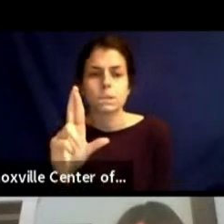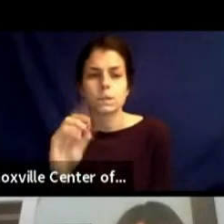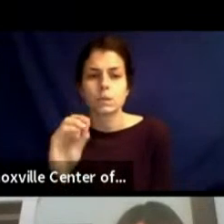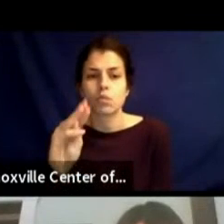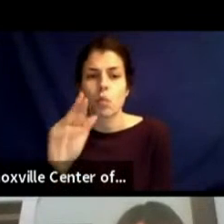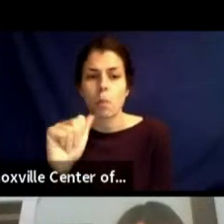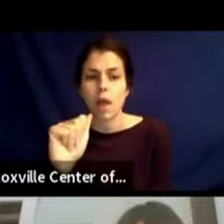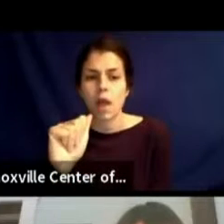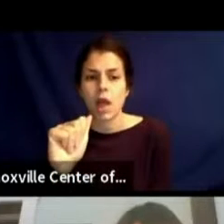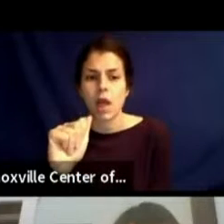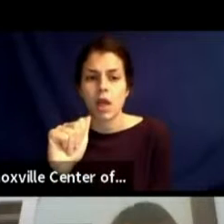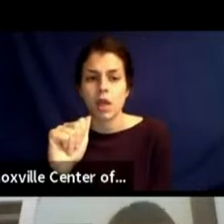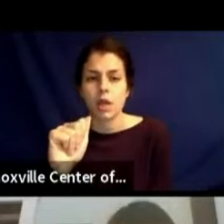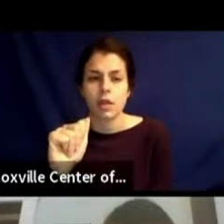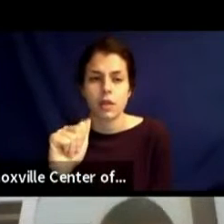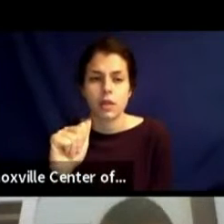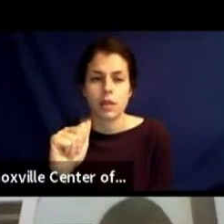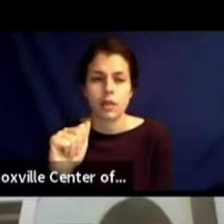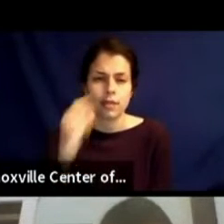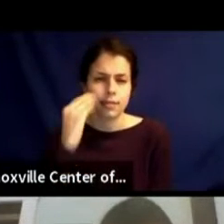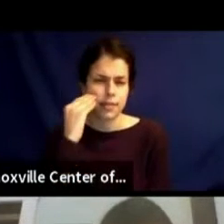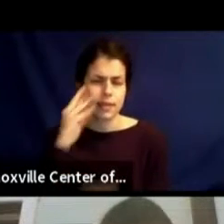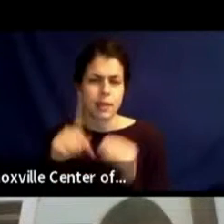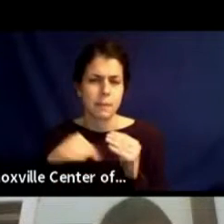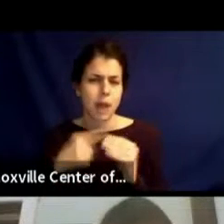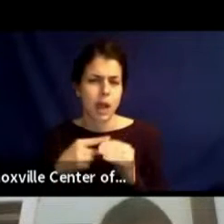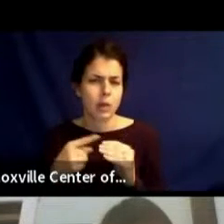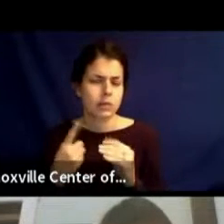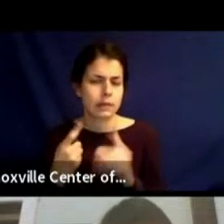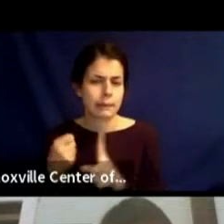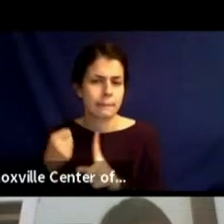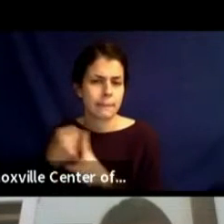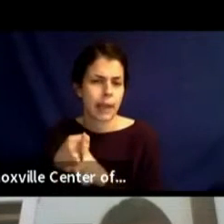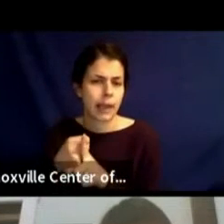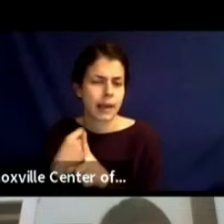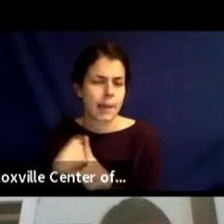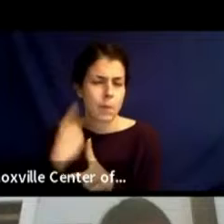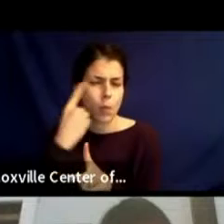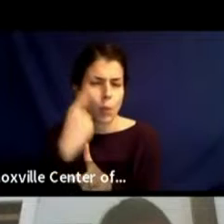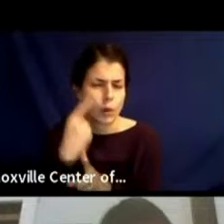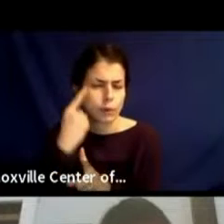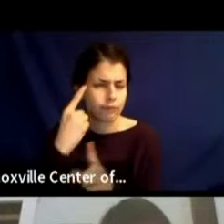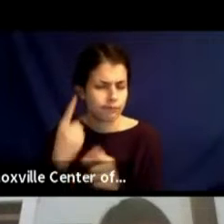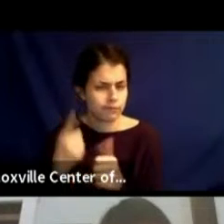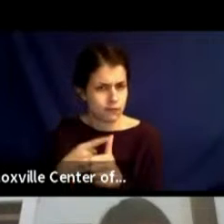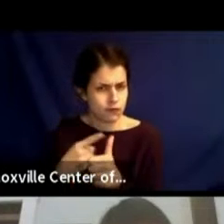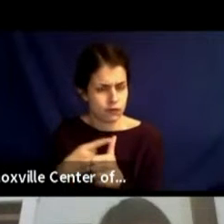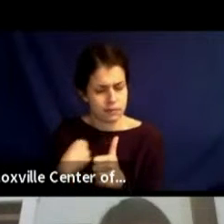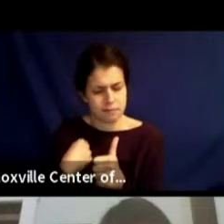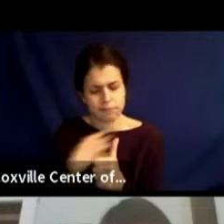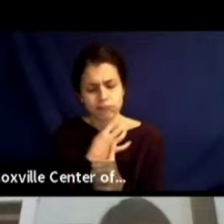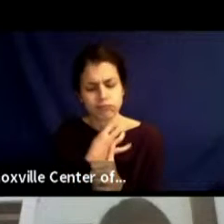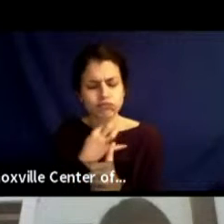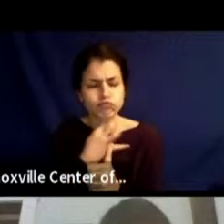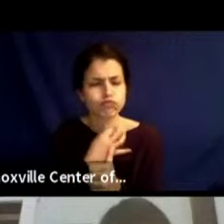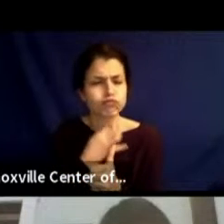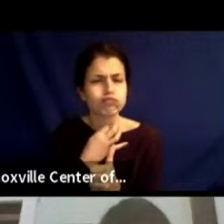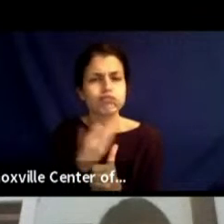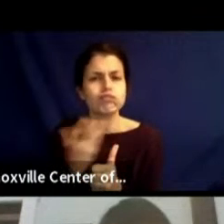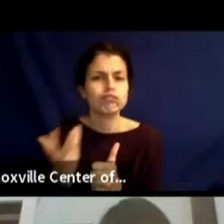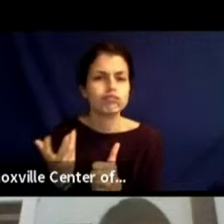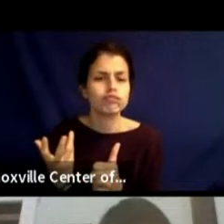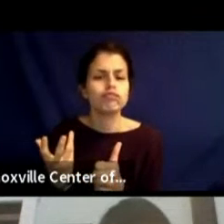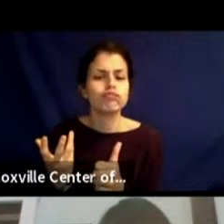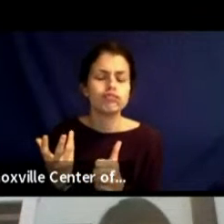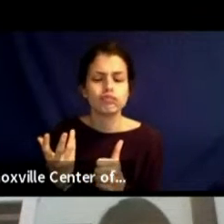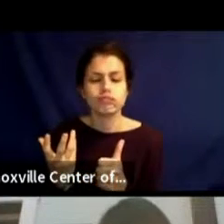being able to see if there's any impact, I'm wondering, first of all, if there would be a